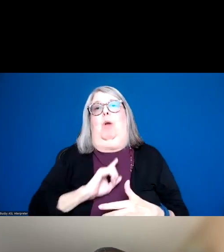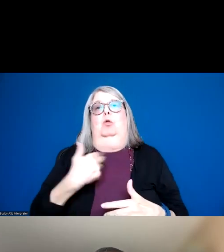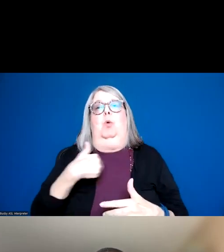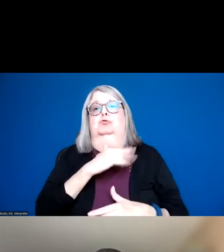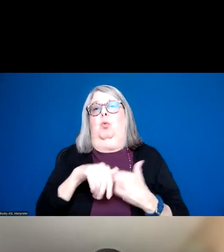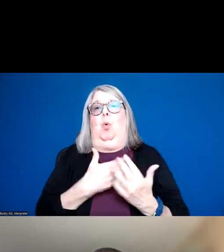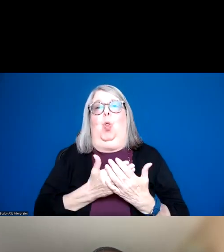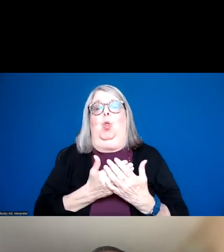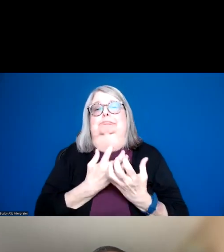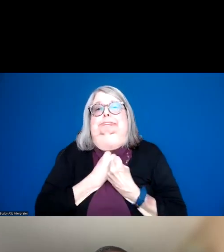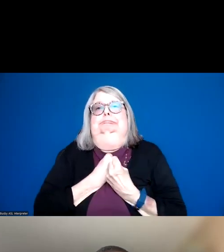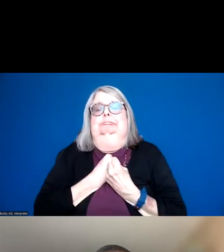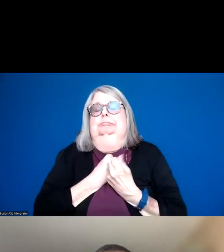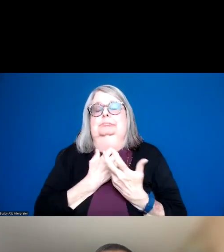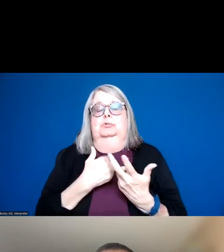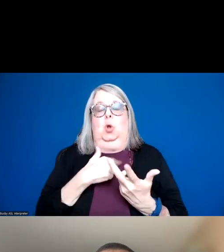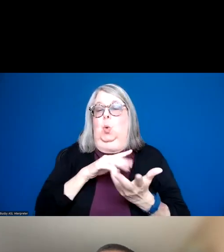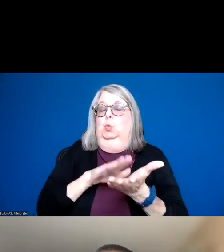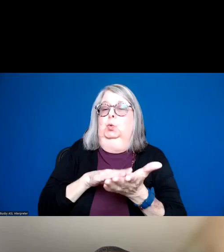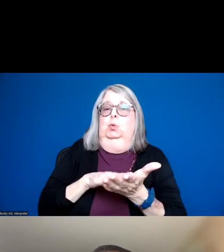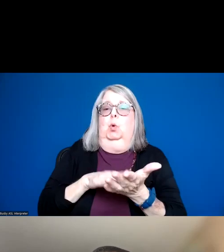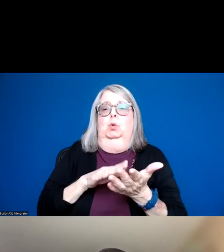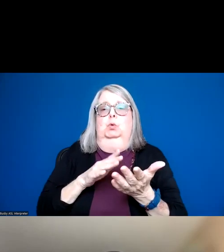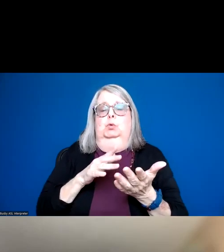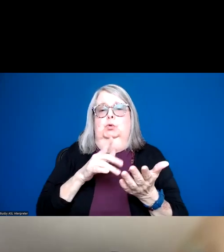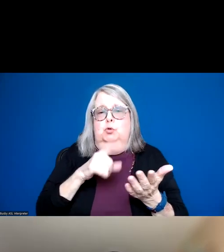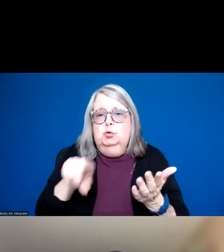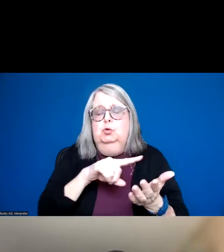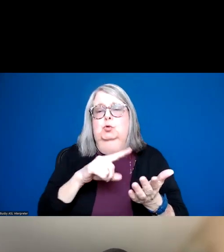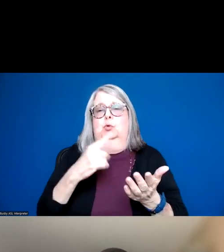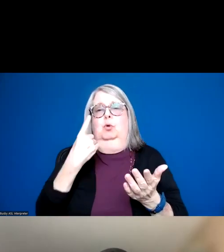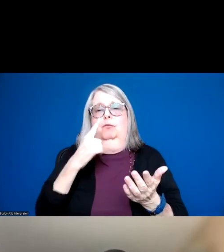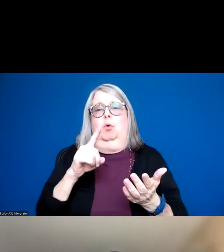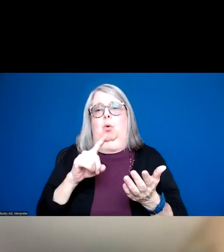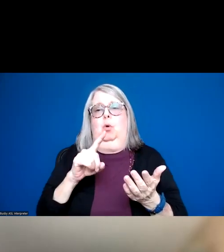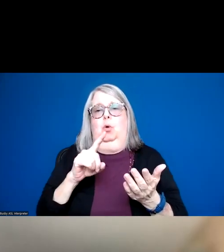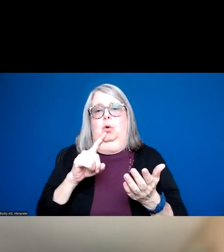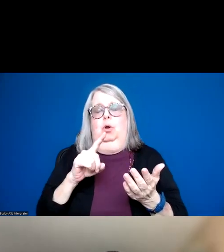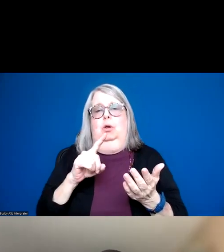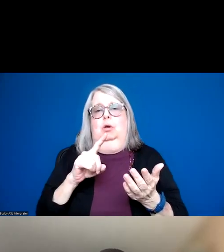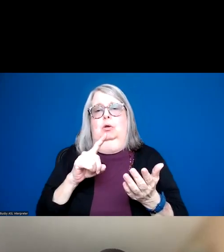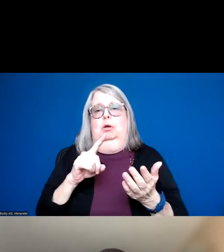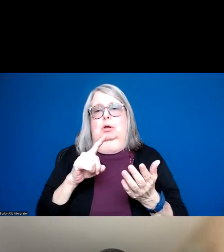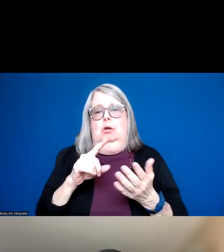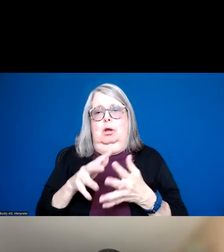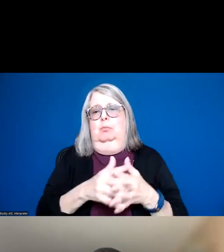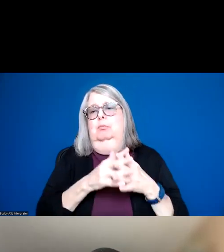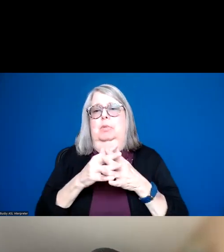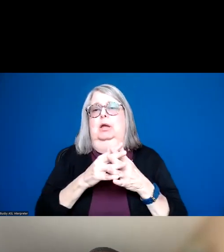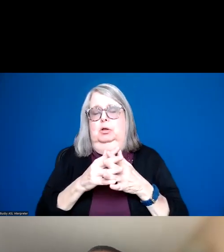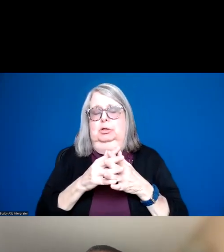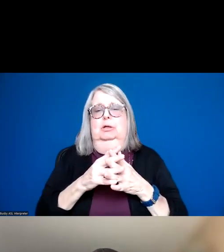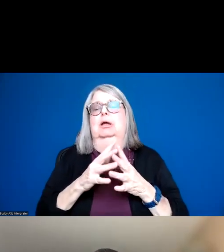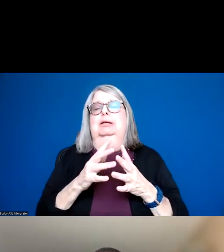go. So I say kudos to you for the American Suicide Foundation